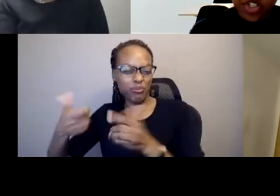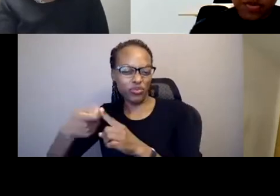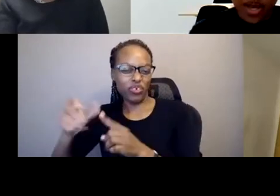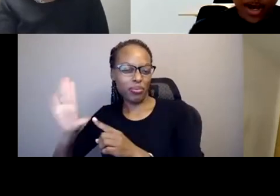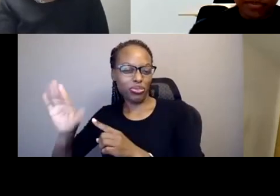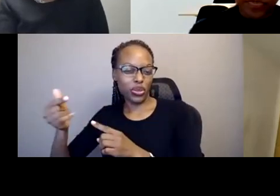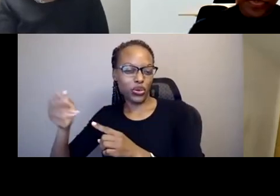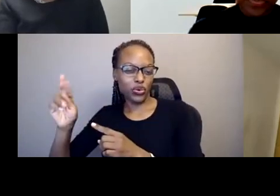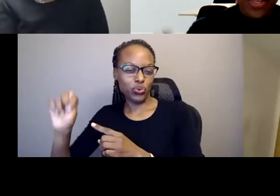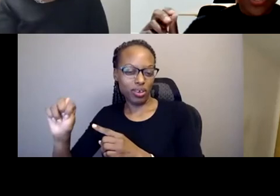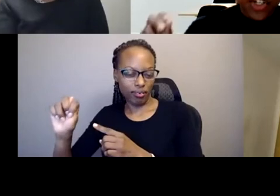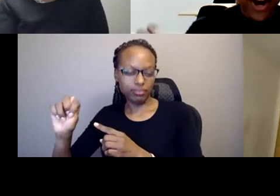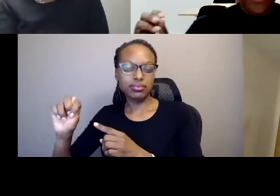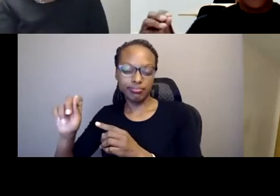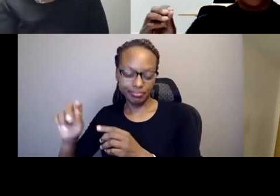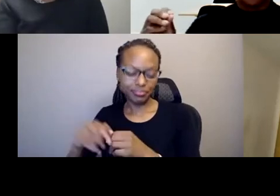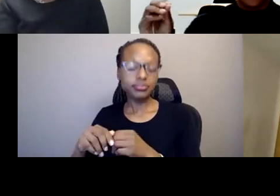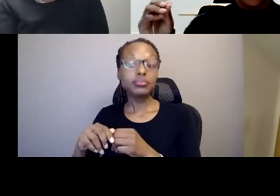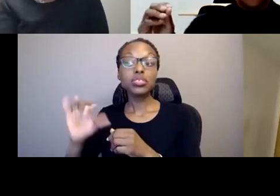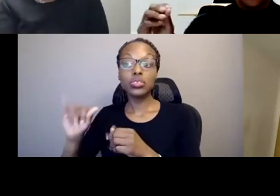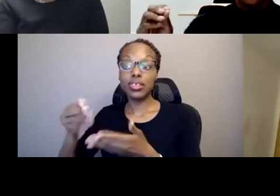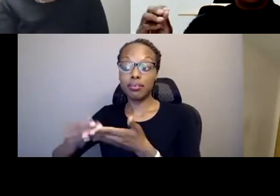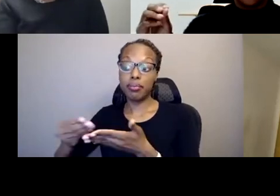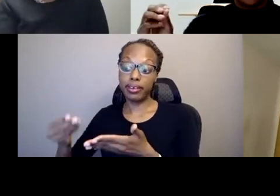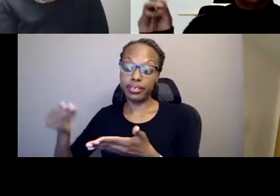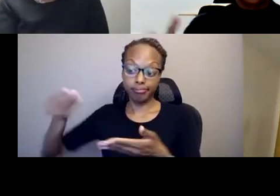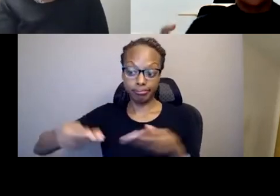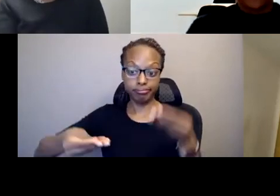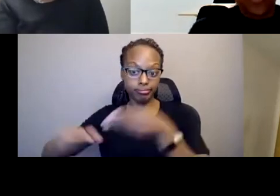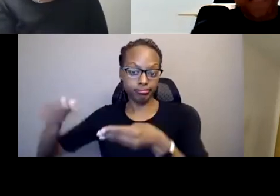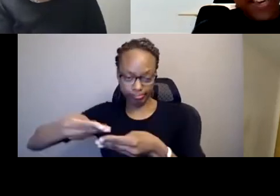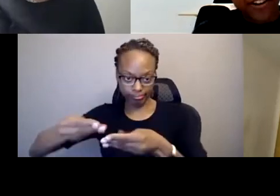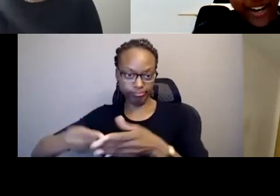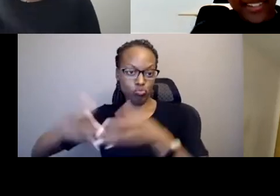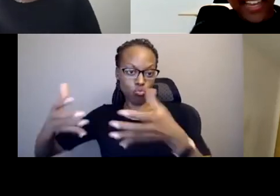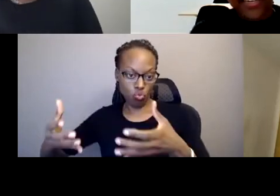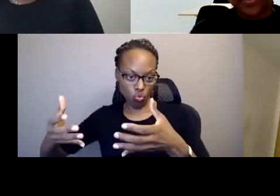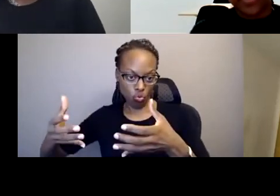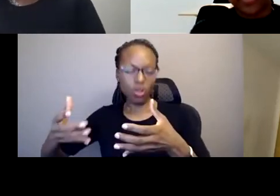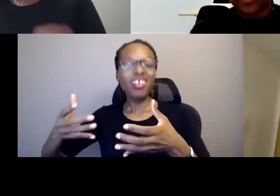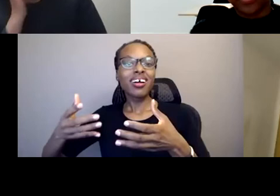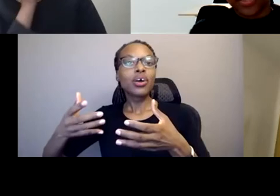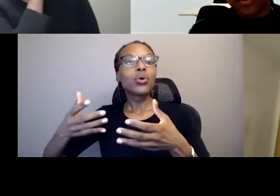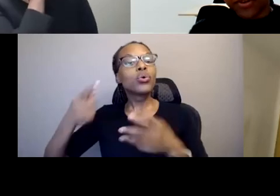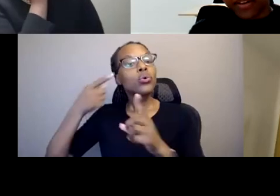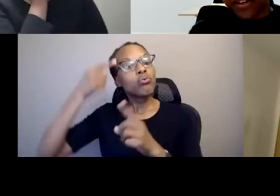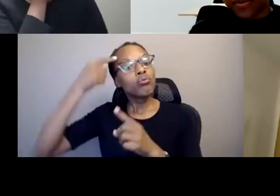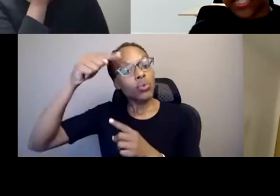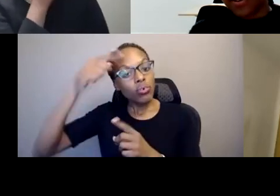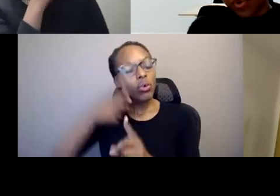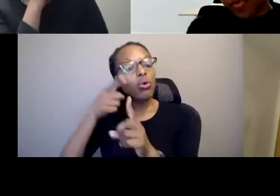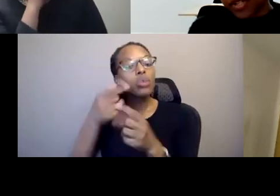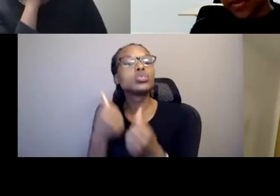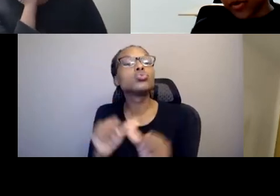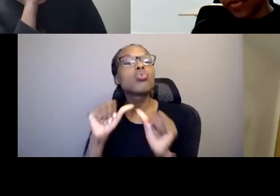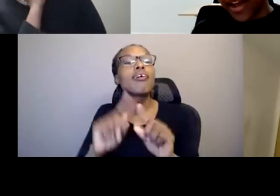really just try and sort of explore a different way of making grants. And again, the beauty of it was that